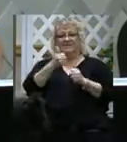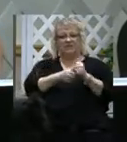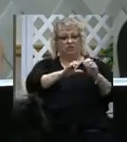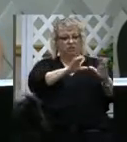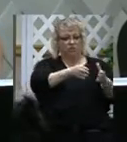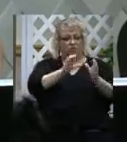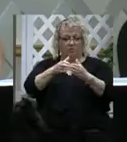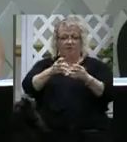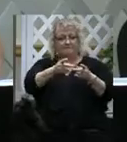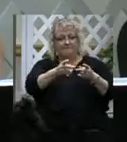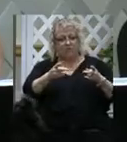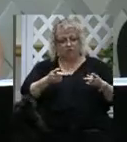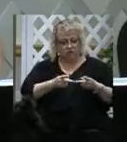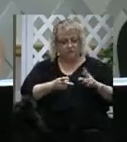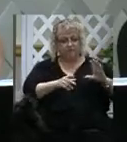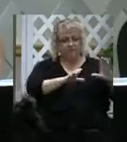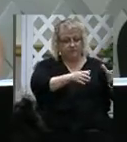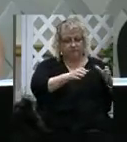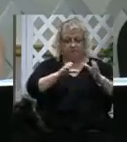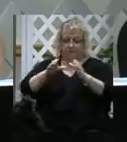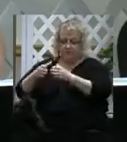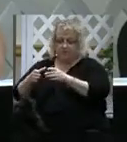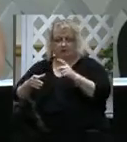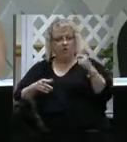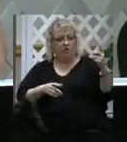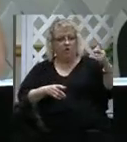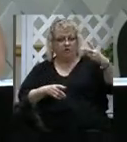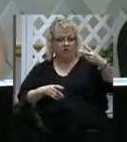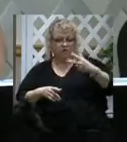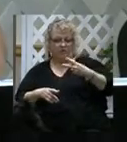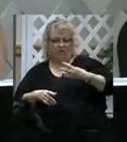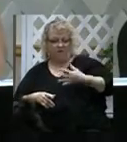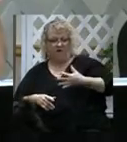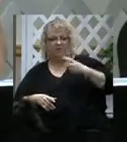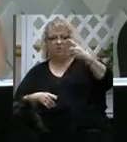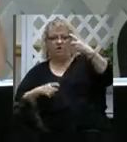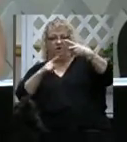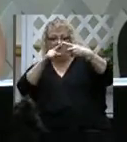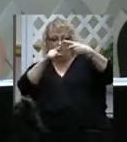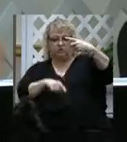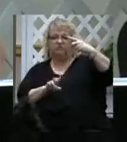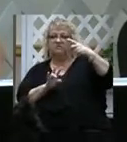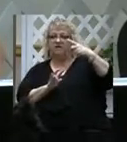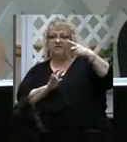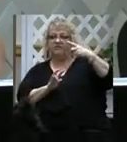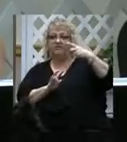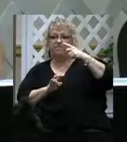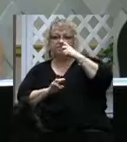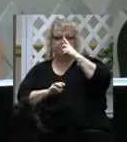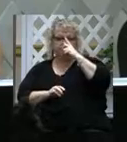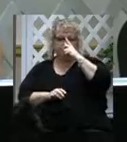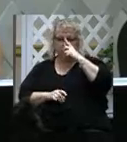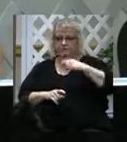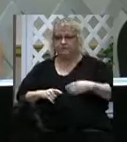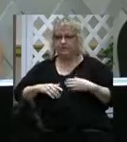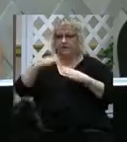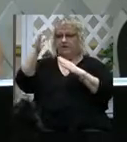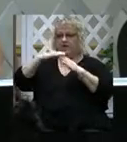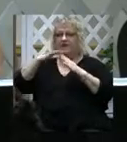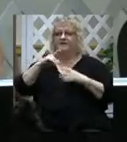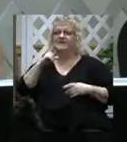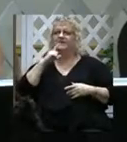the positions that you can see, cluster 1, 2, 3, 4, 5, 6, and 7. At the top, you will see that it's